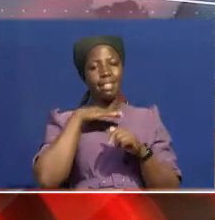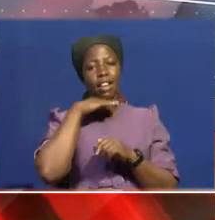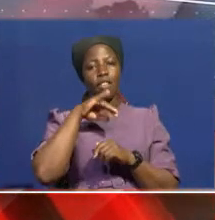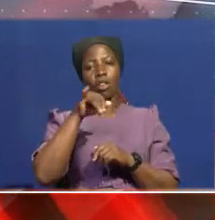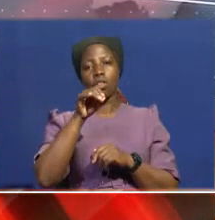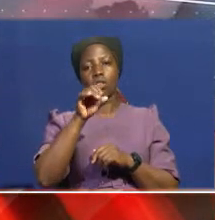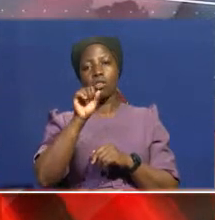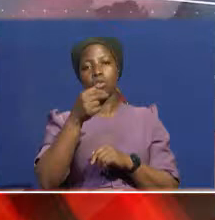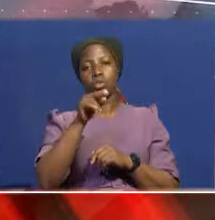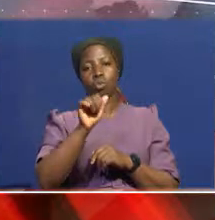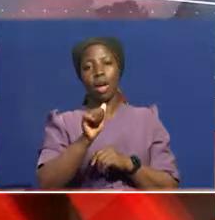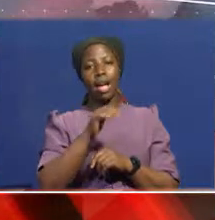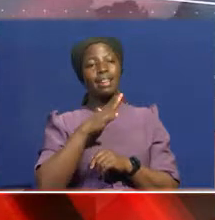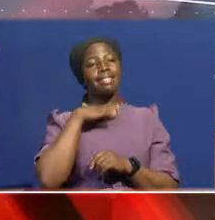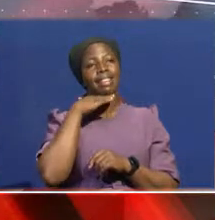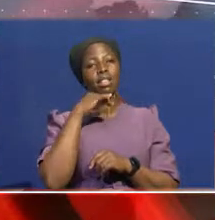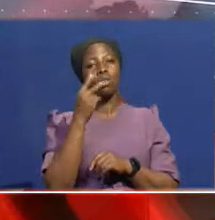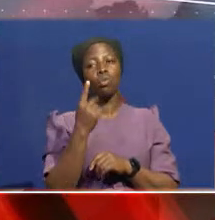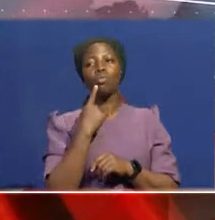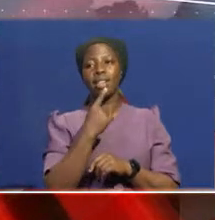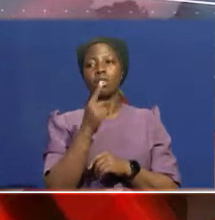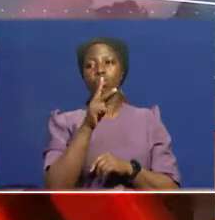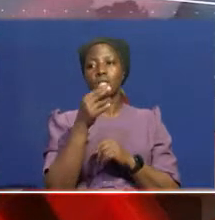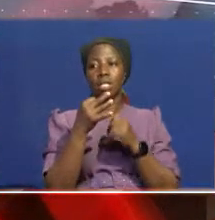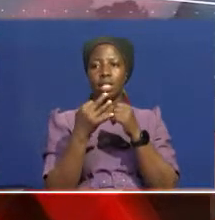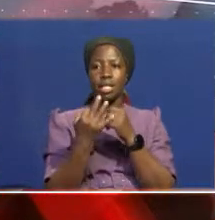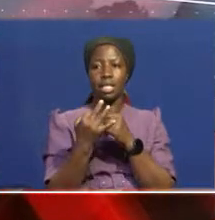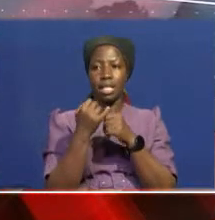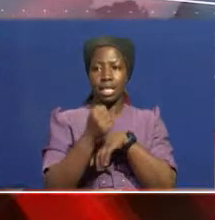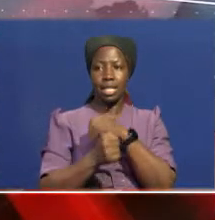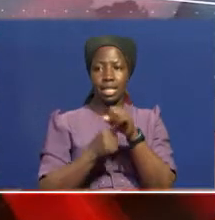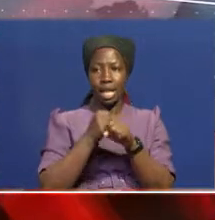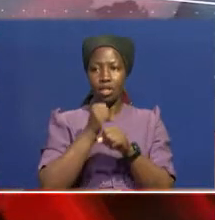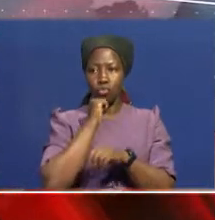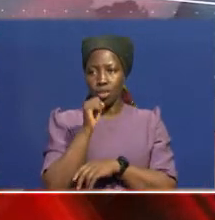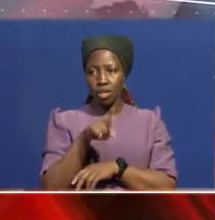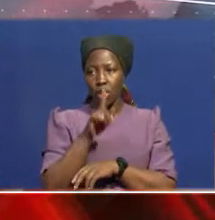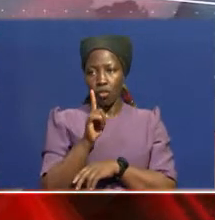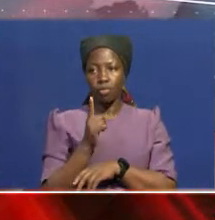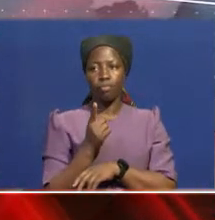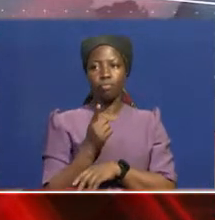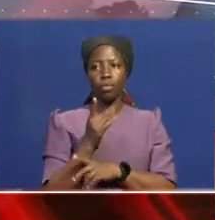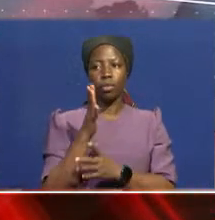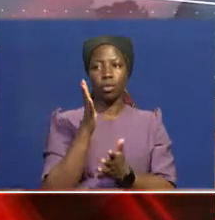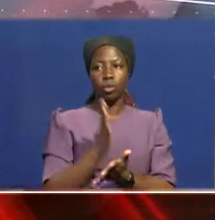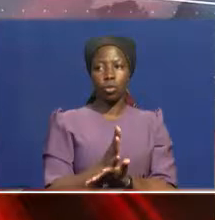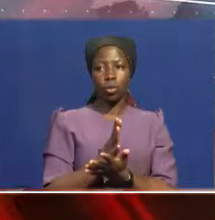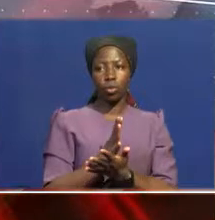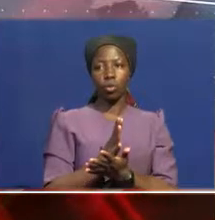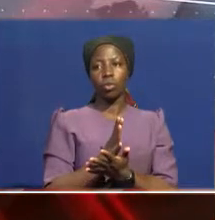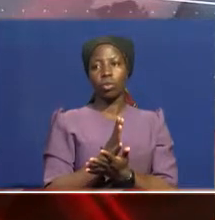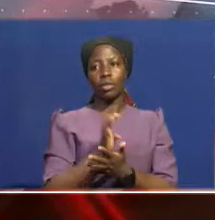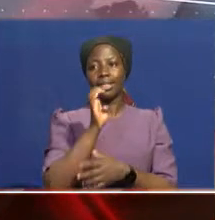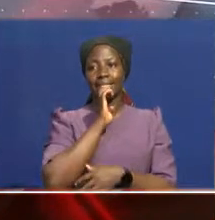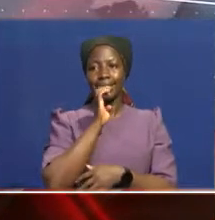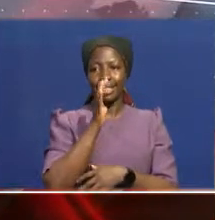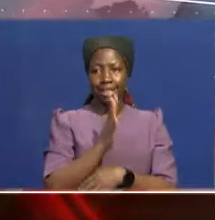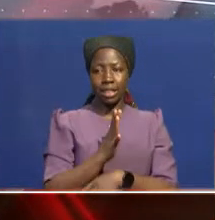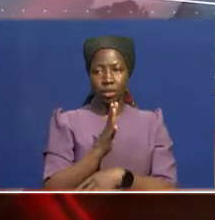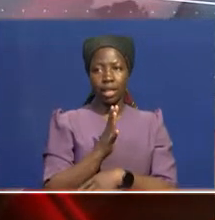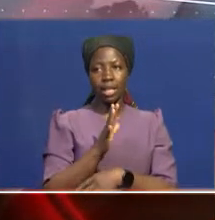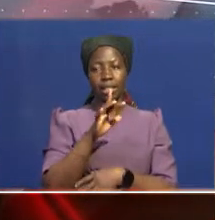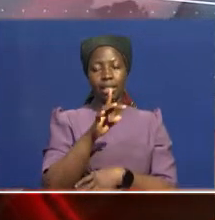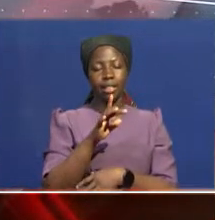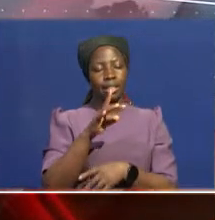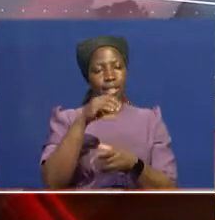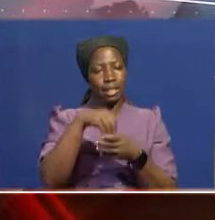123 years. Now, Chumo was the founder of the Kipsigis Council of Elders and Peace and Mercy Church of Africa. Now,